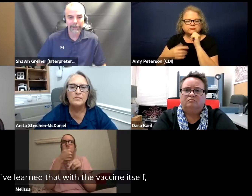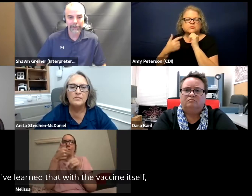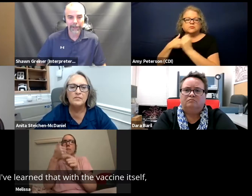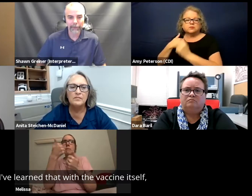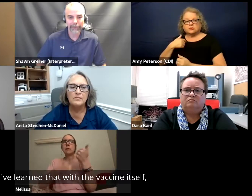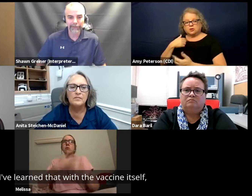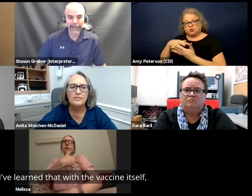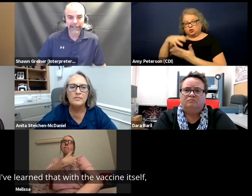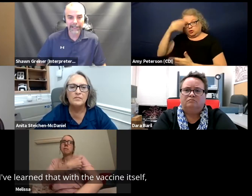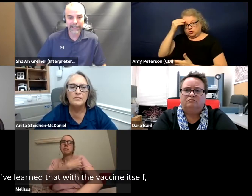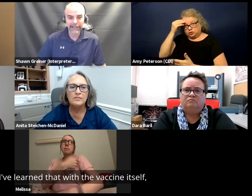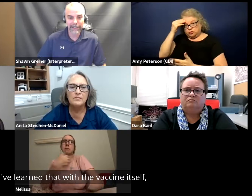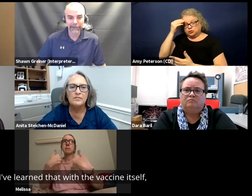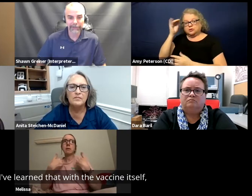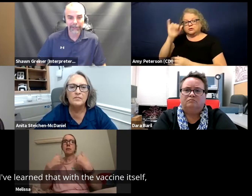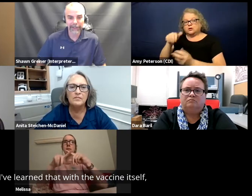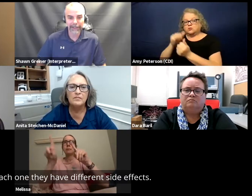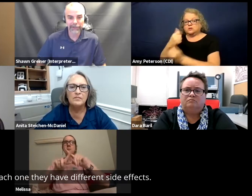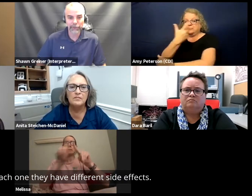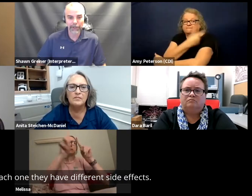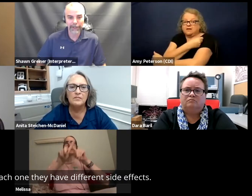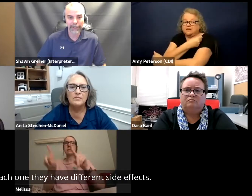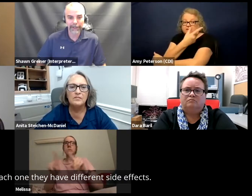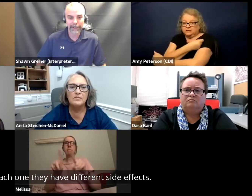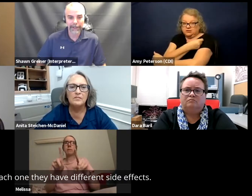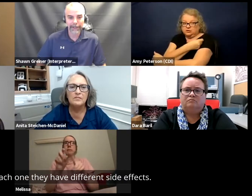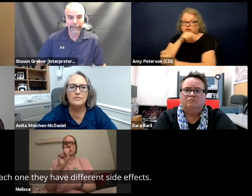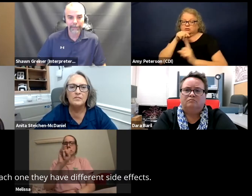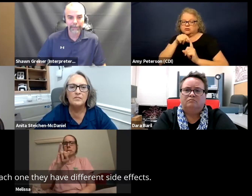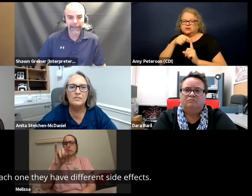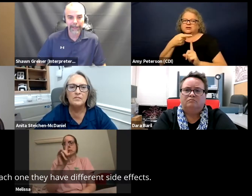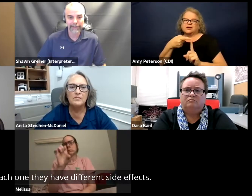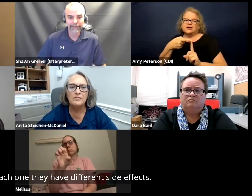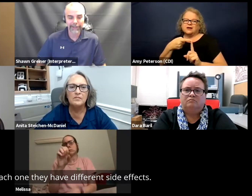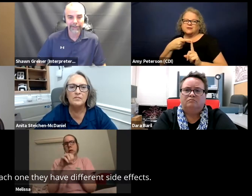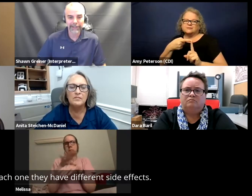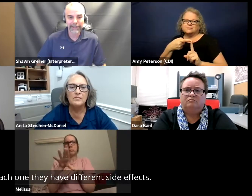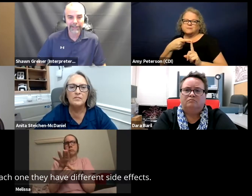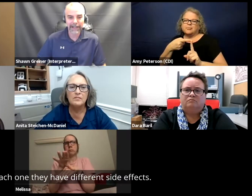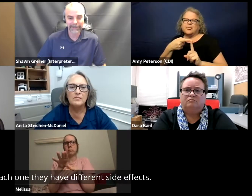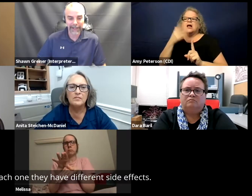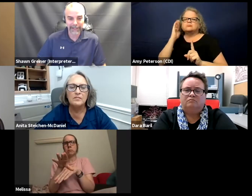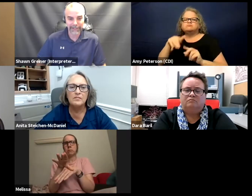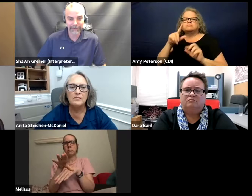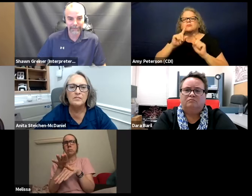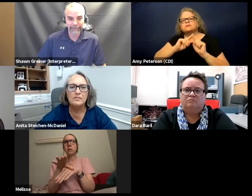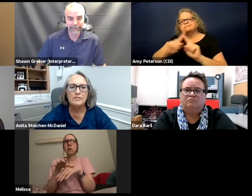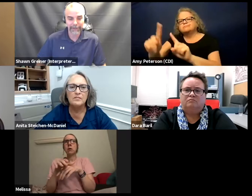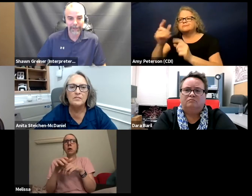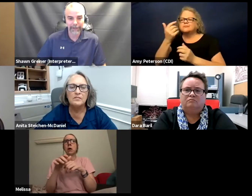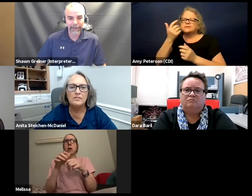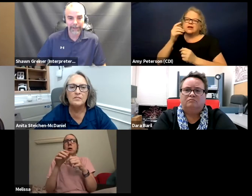I've learned that with the vaccine itself, each one, they have different side effects.